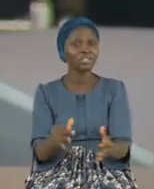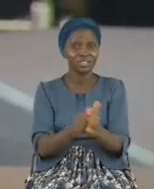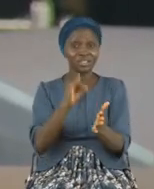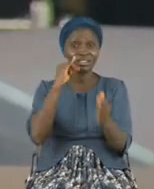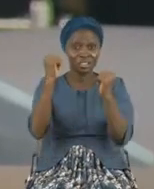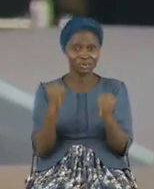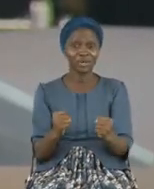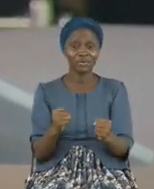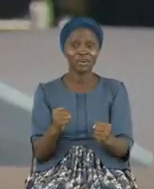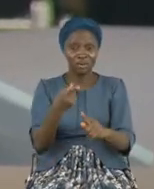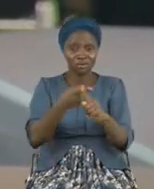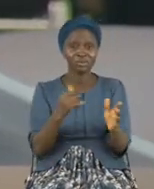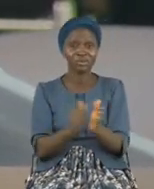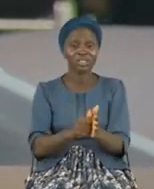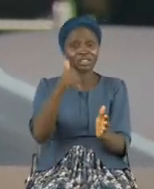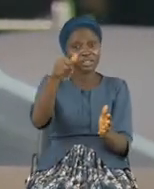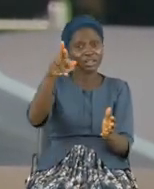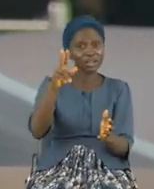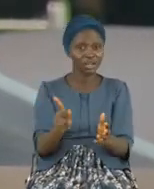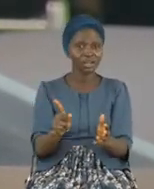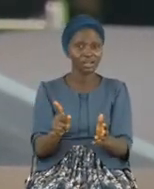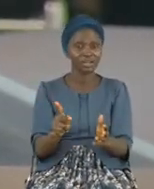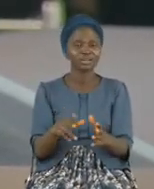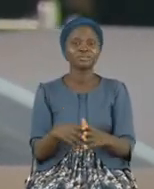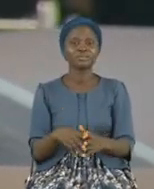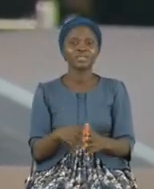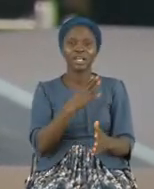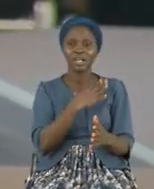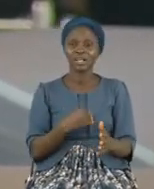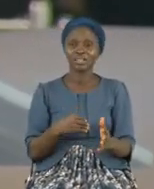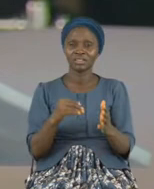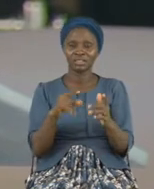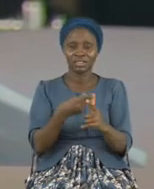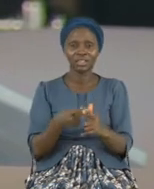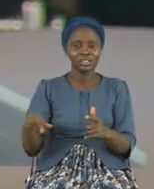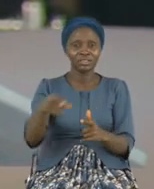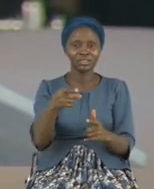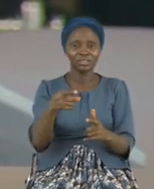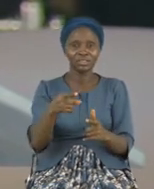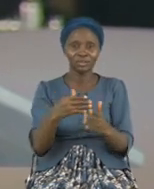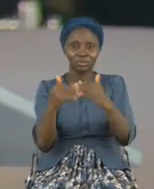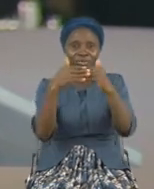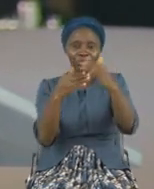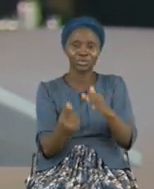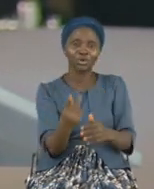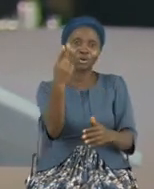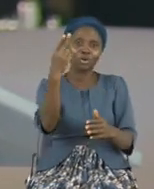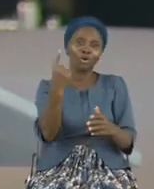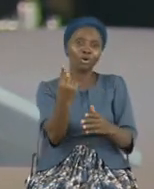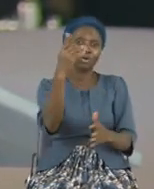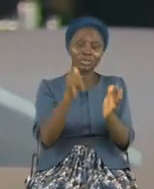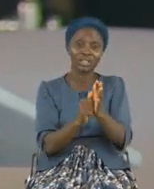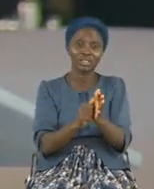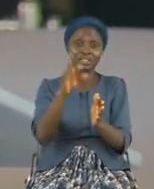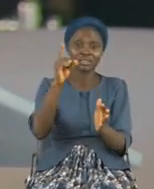ark. And then they set up that Dagon again, and the following morning, no